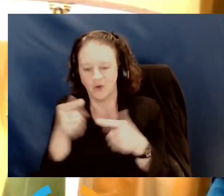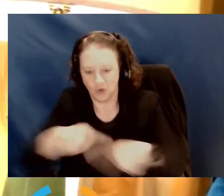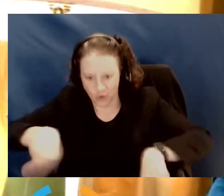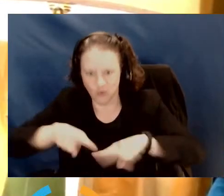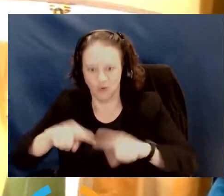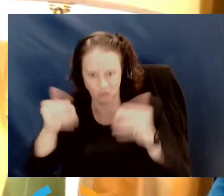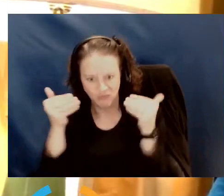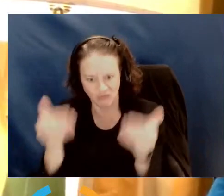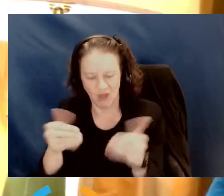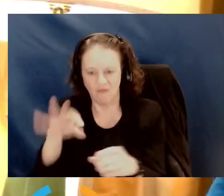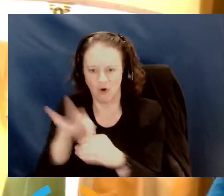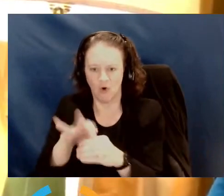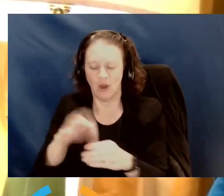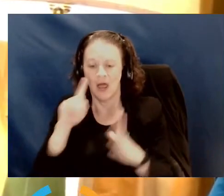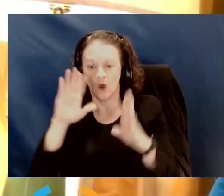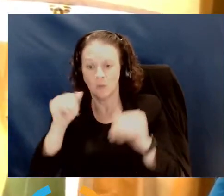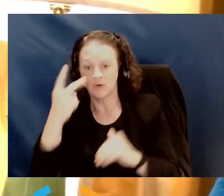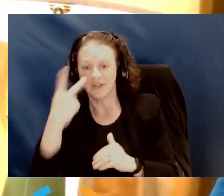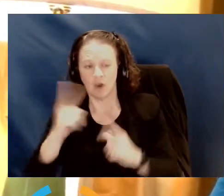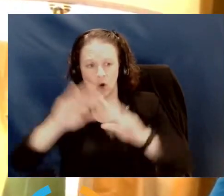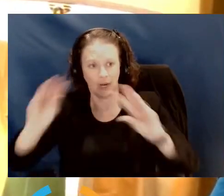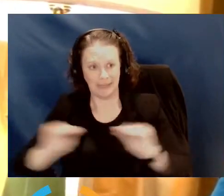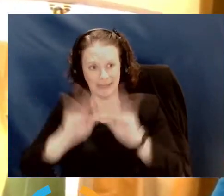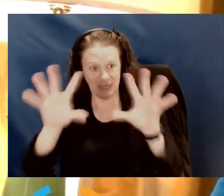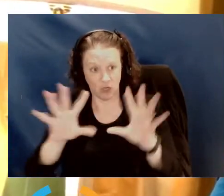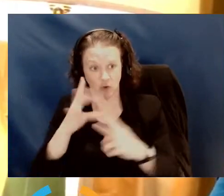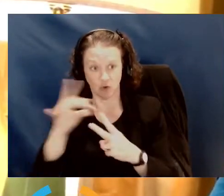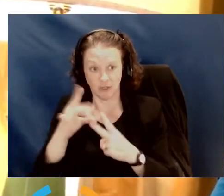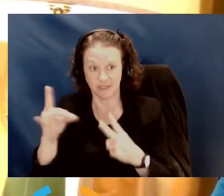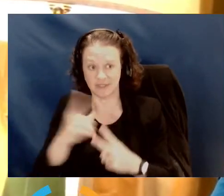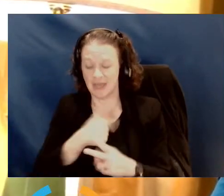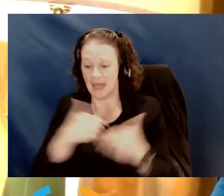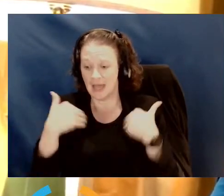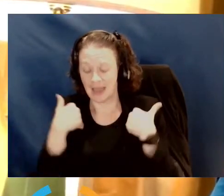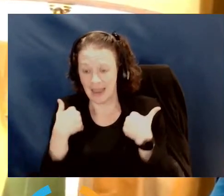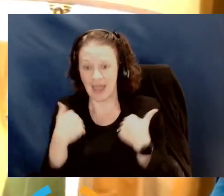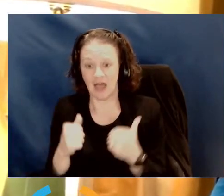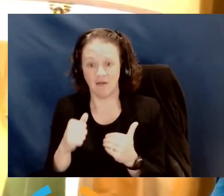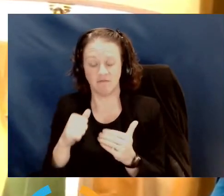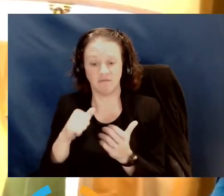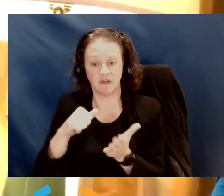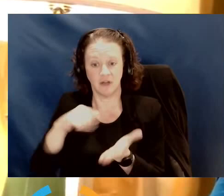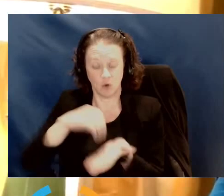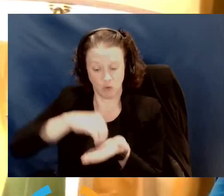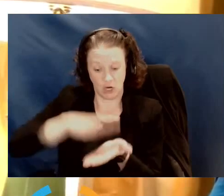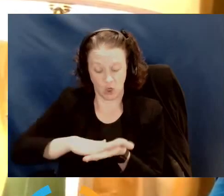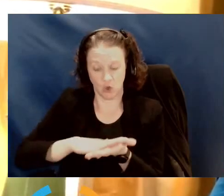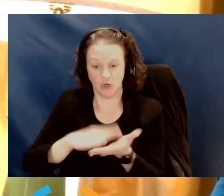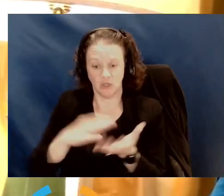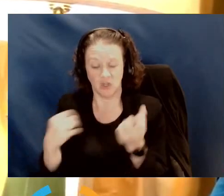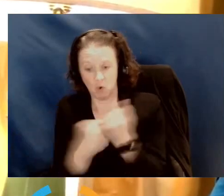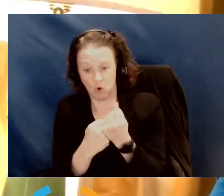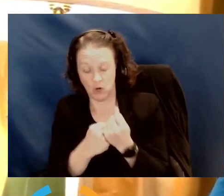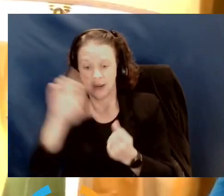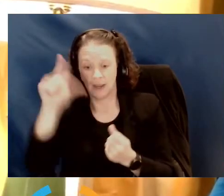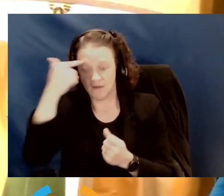clear choices. And I have a record standing for government accountability,